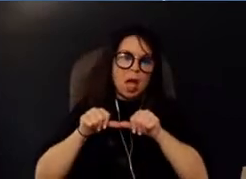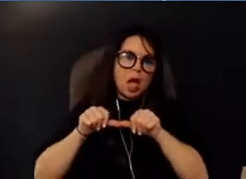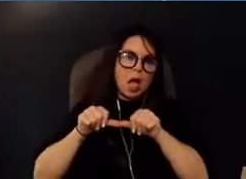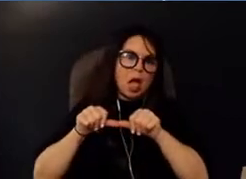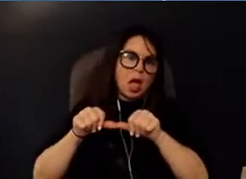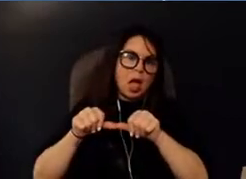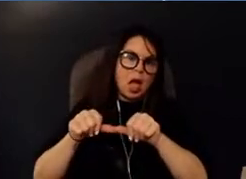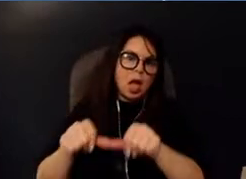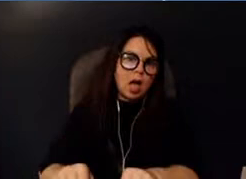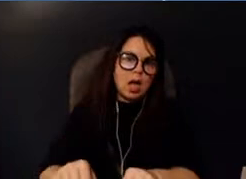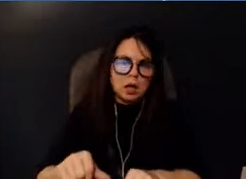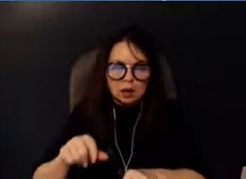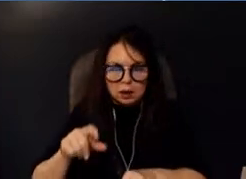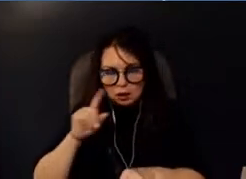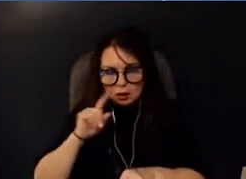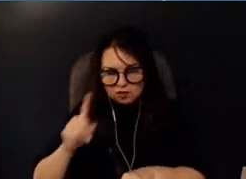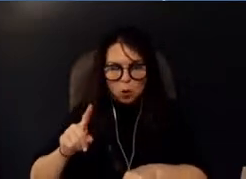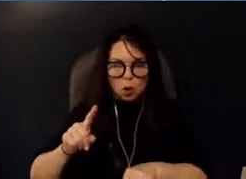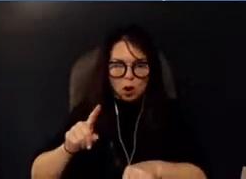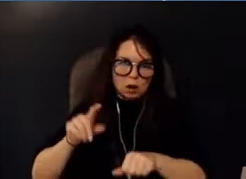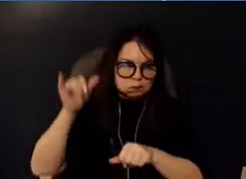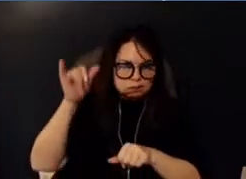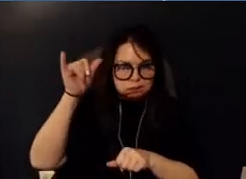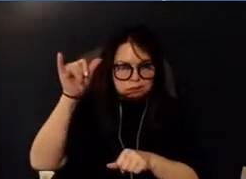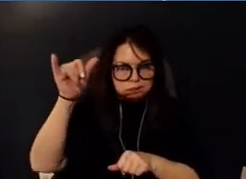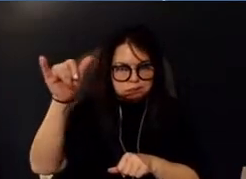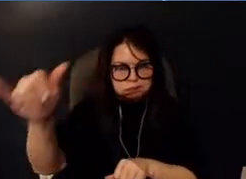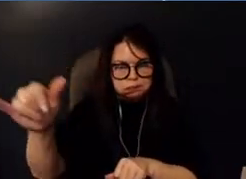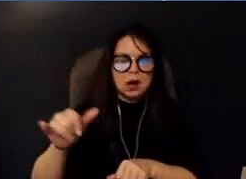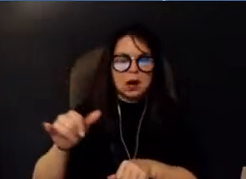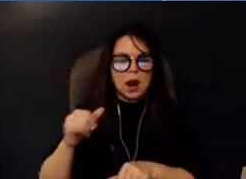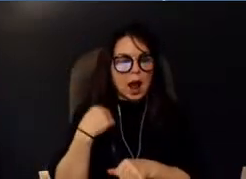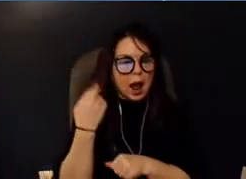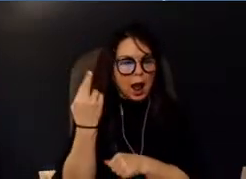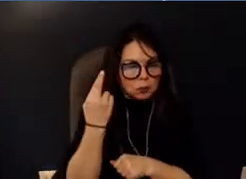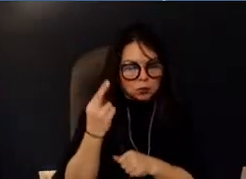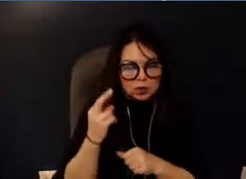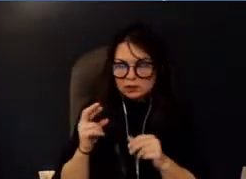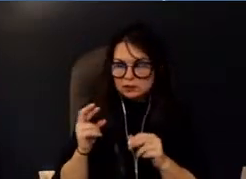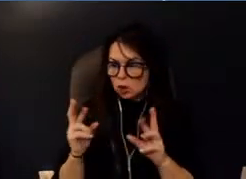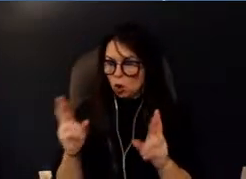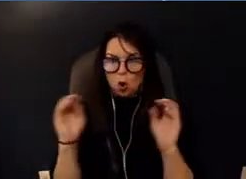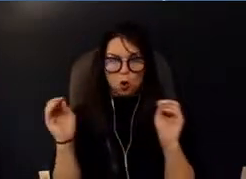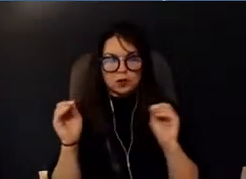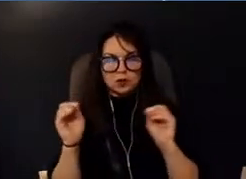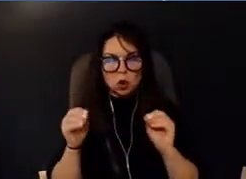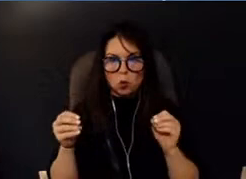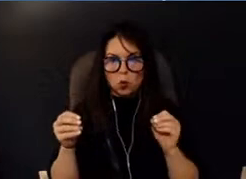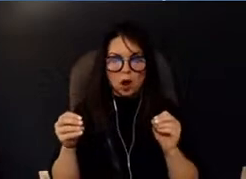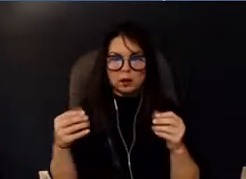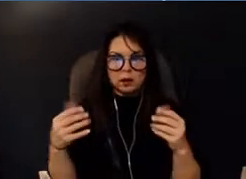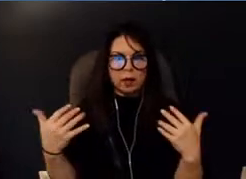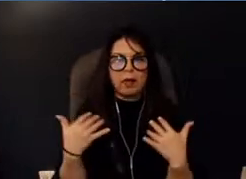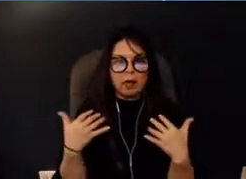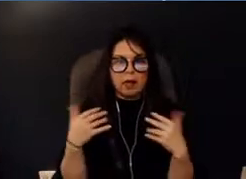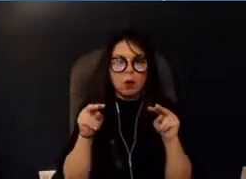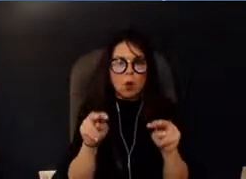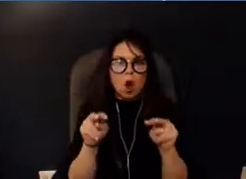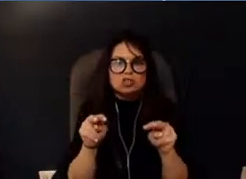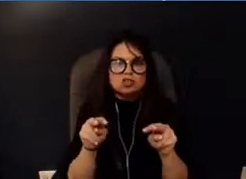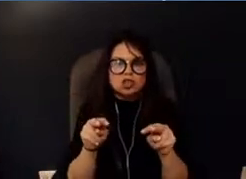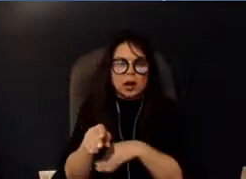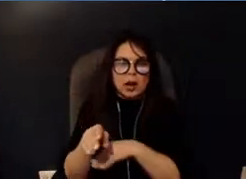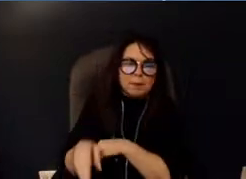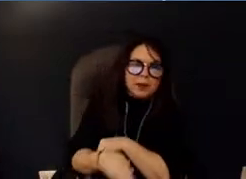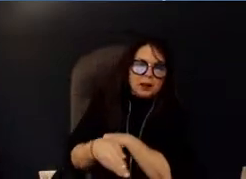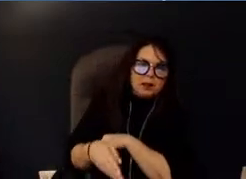of time. I realize, and hopefully no one is left watching this in the middle of the night, but I think that the portrayal that everyone